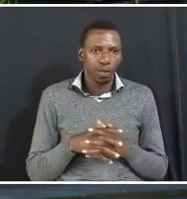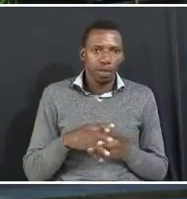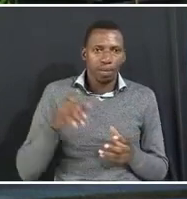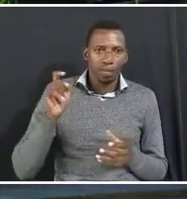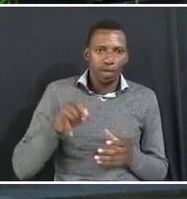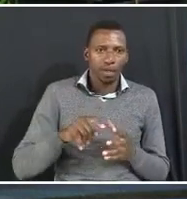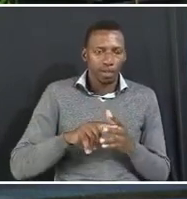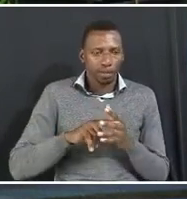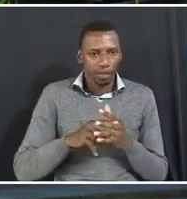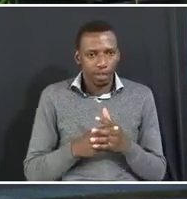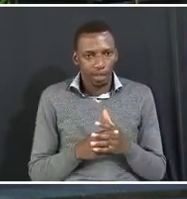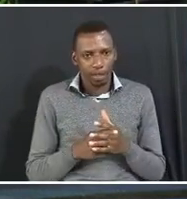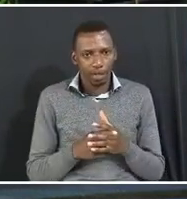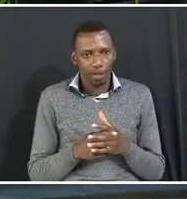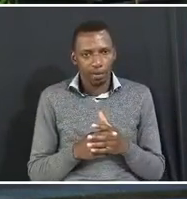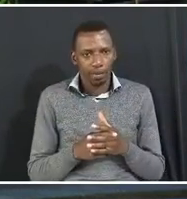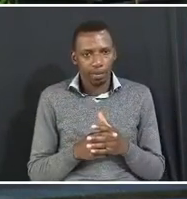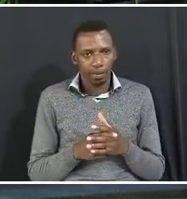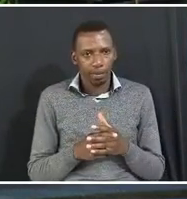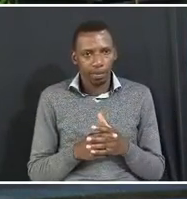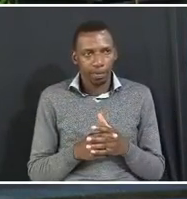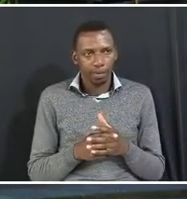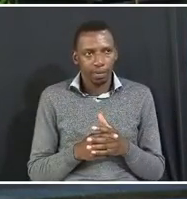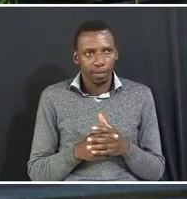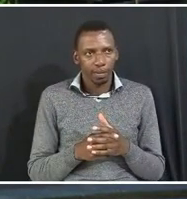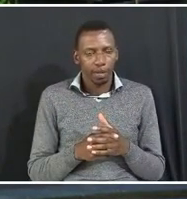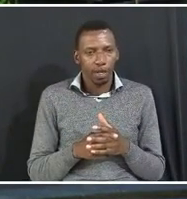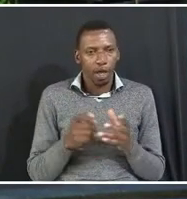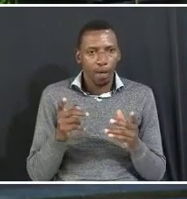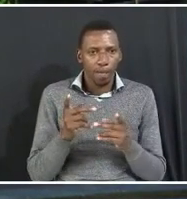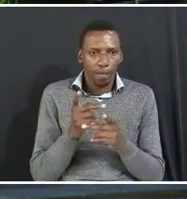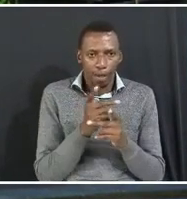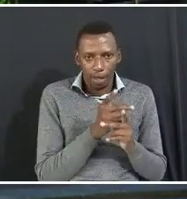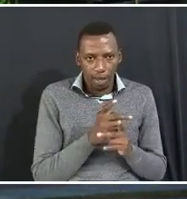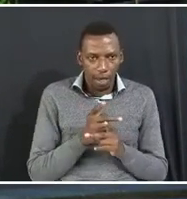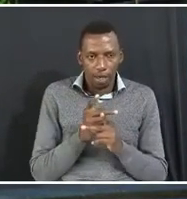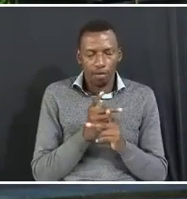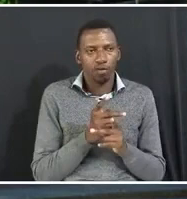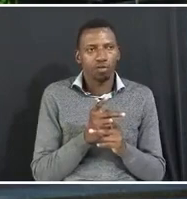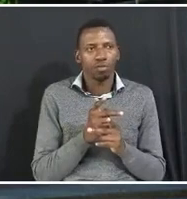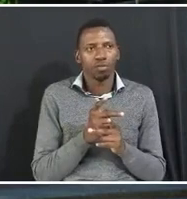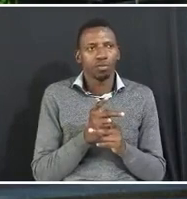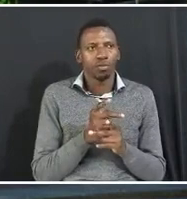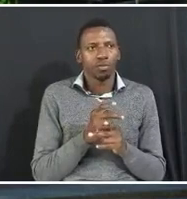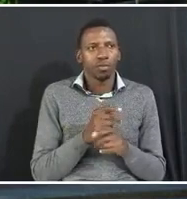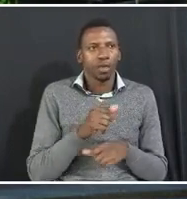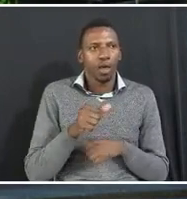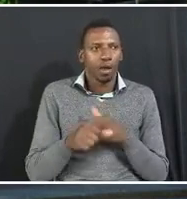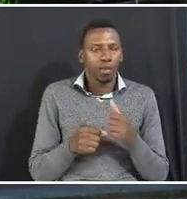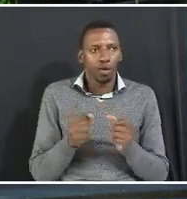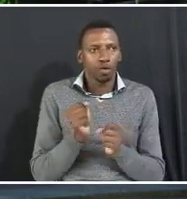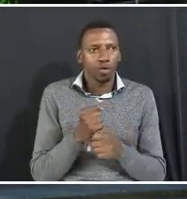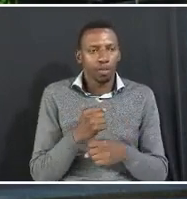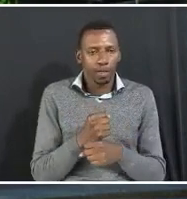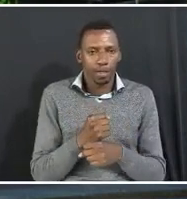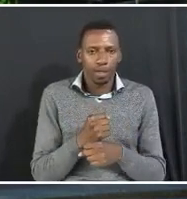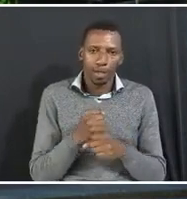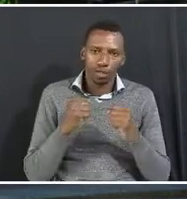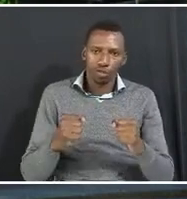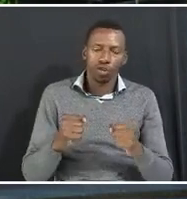begin with being very careful in terms of making a deliberate